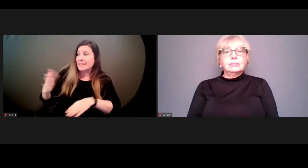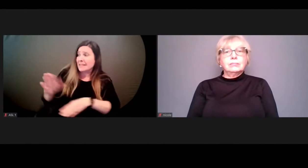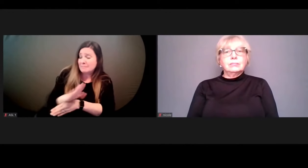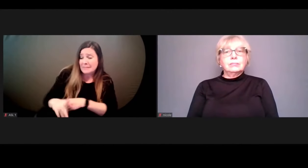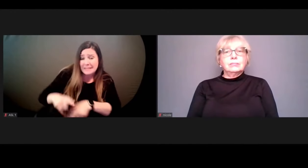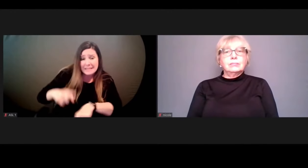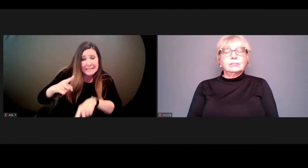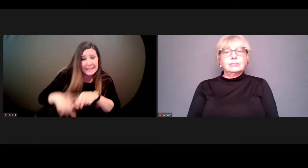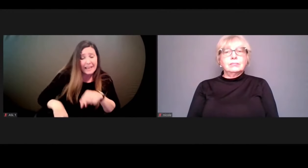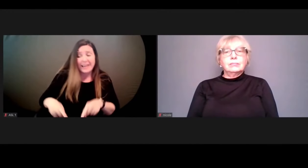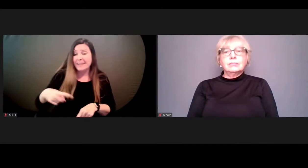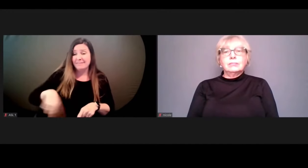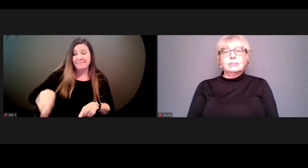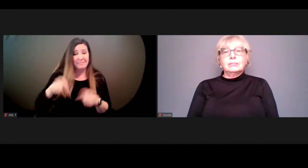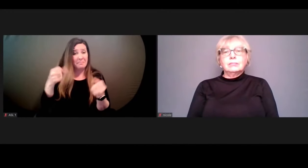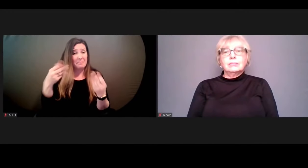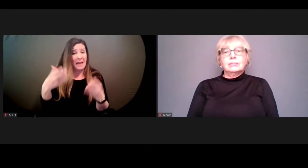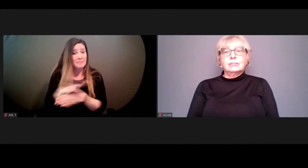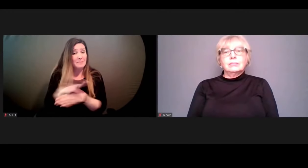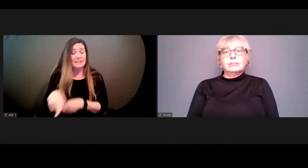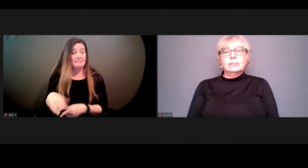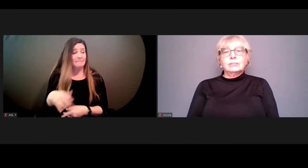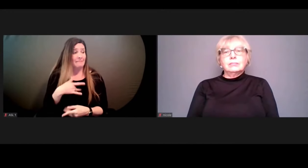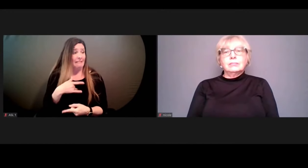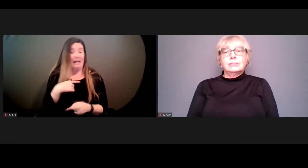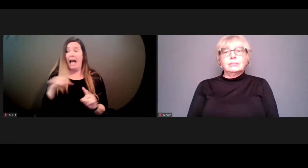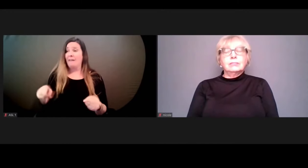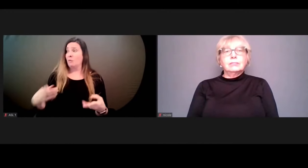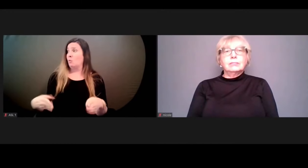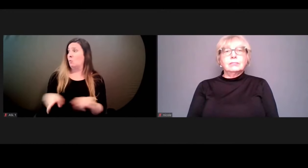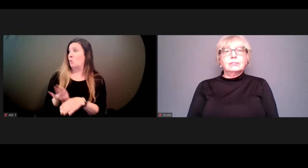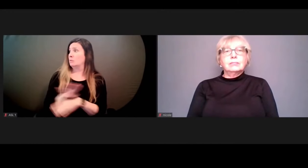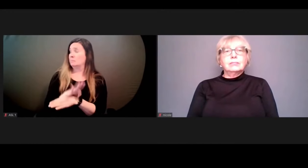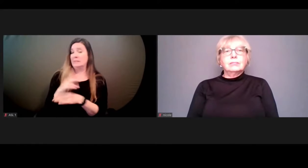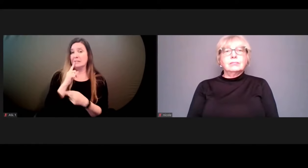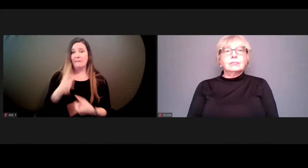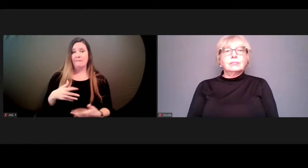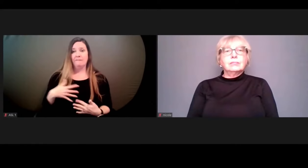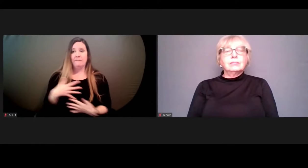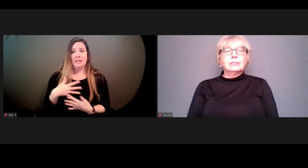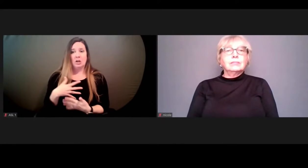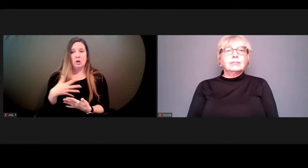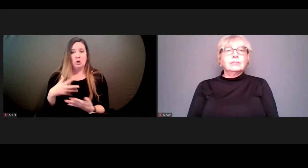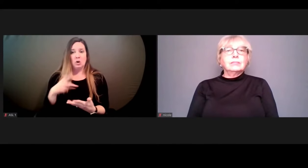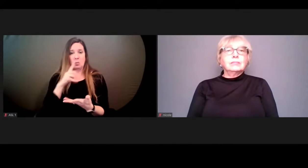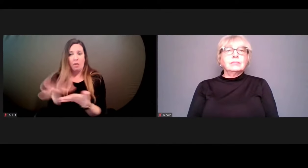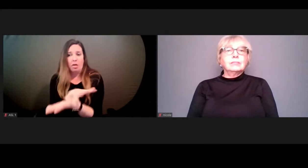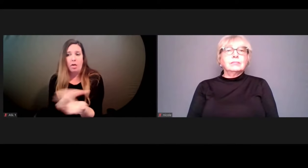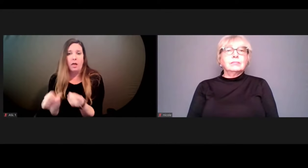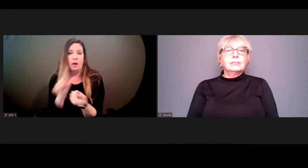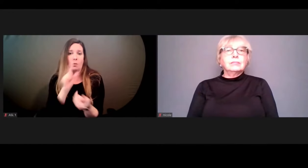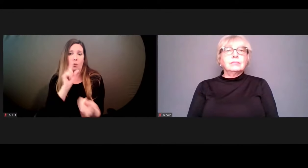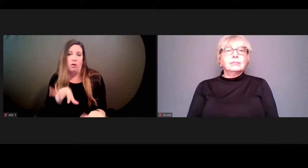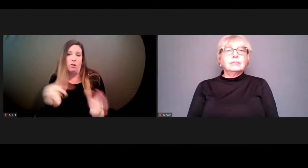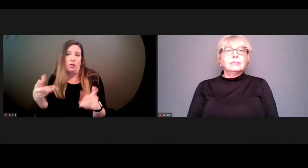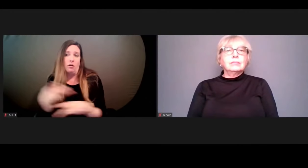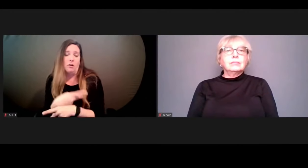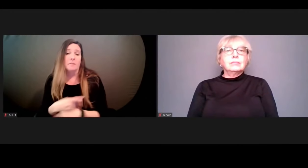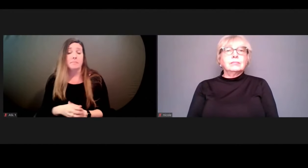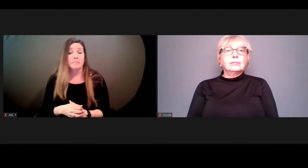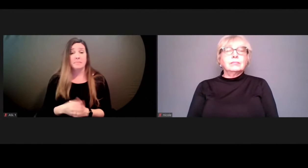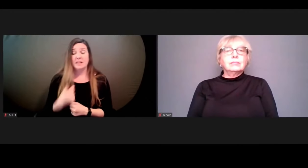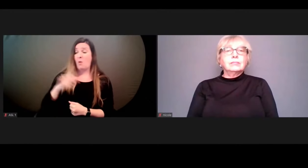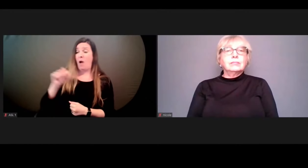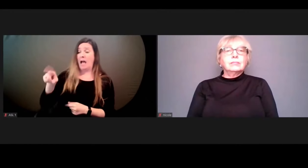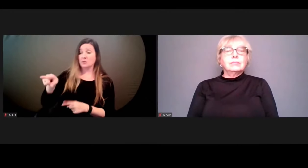They've made decisions many to close because they fear. So I'm asking you, Chief and authorities, what are you doing to